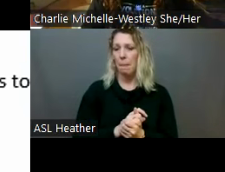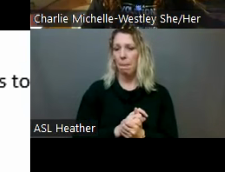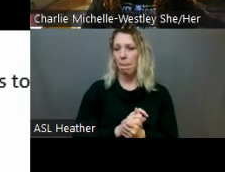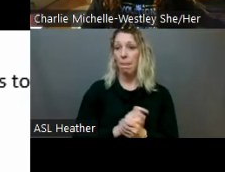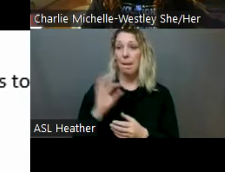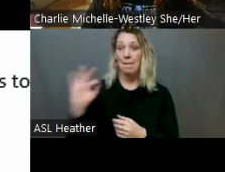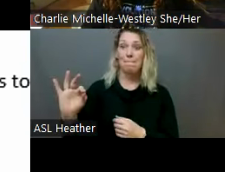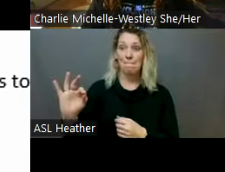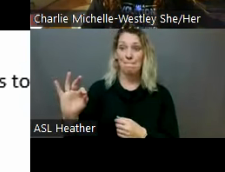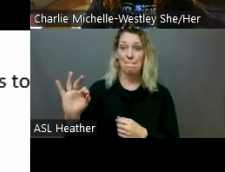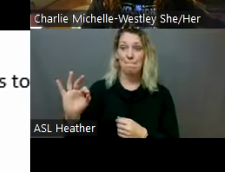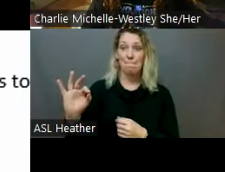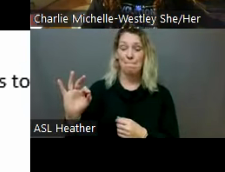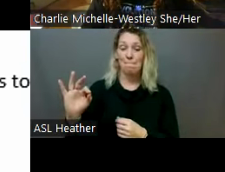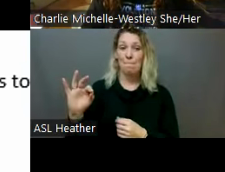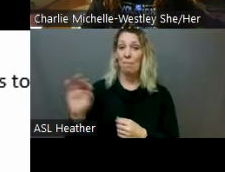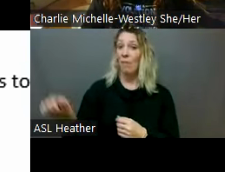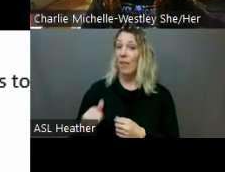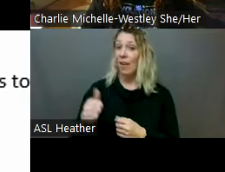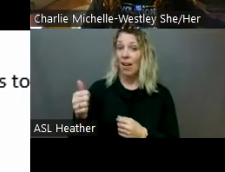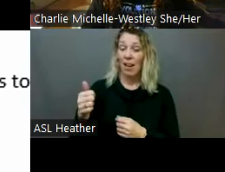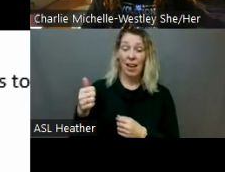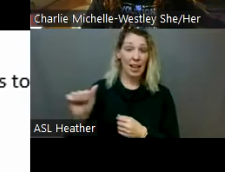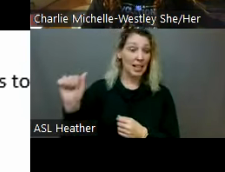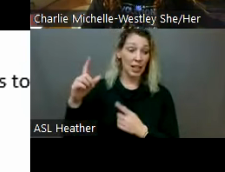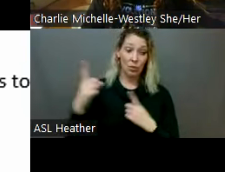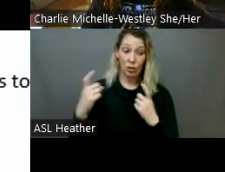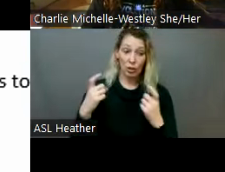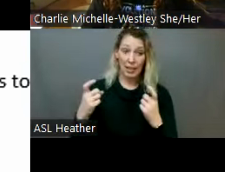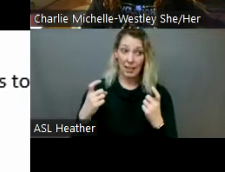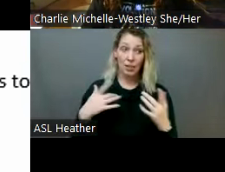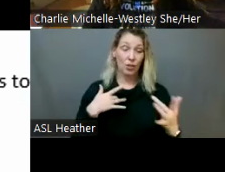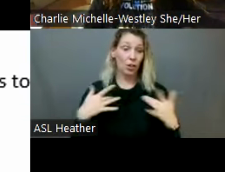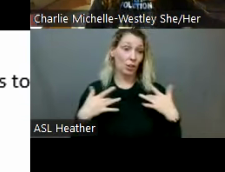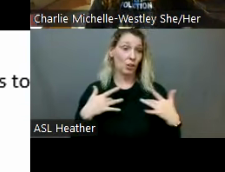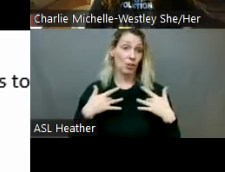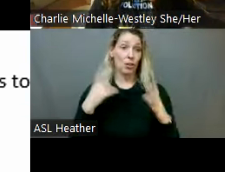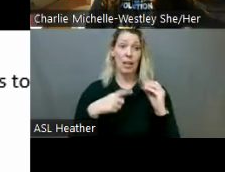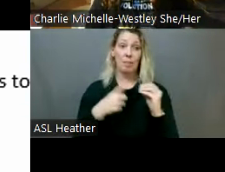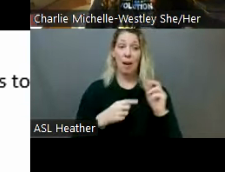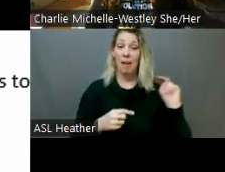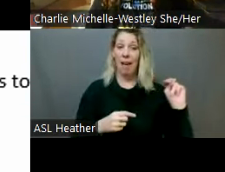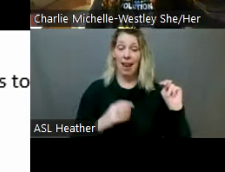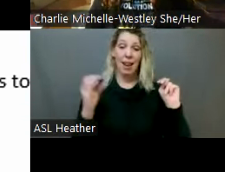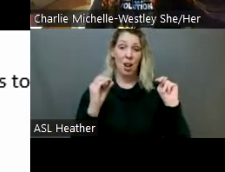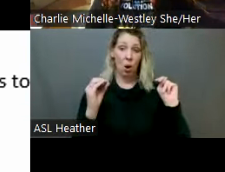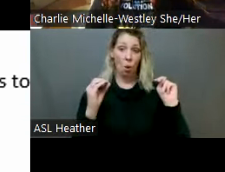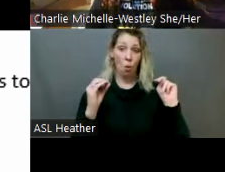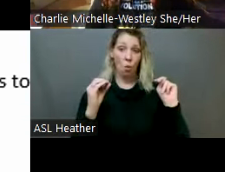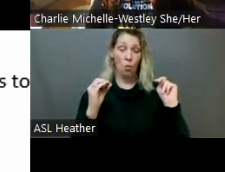Very good. Are there any questions or concerns about N or O?